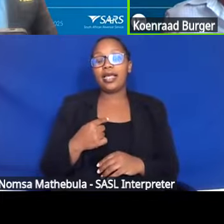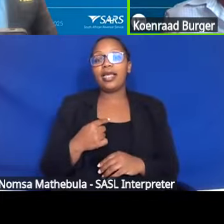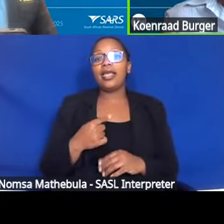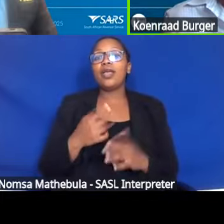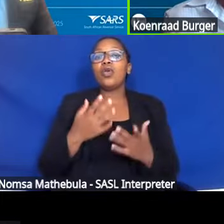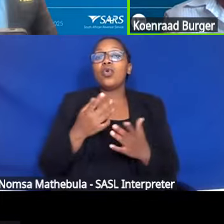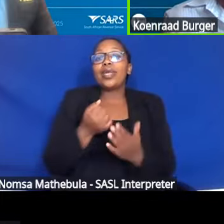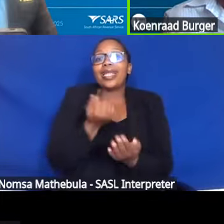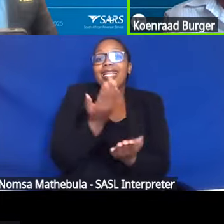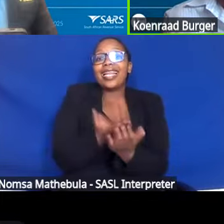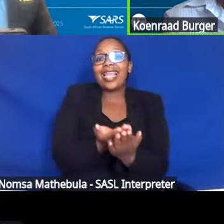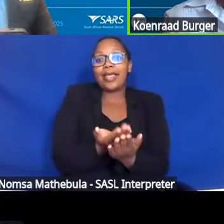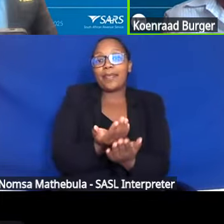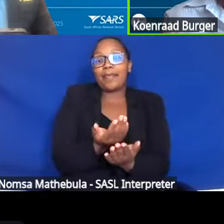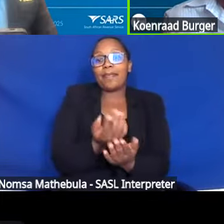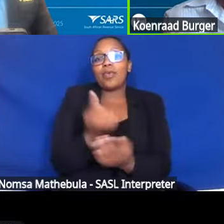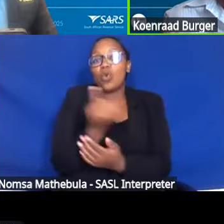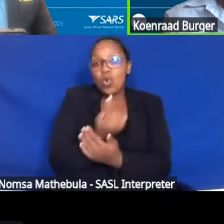expenses